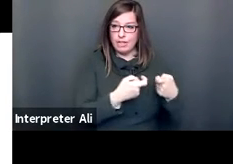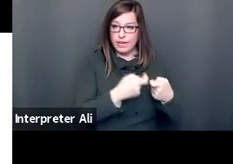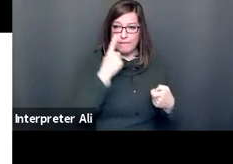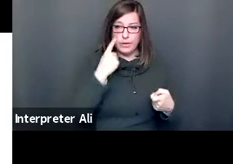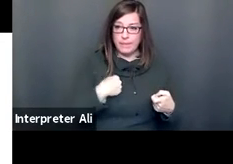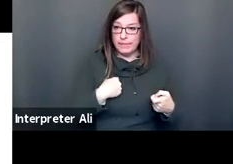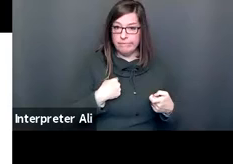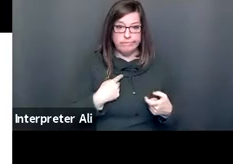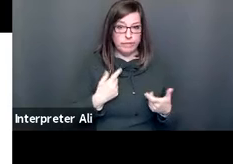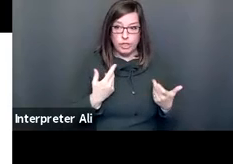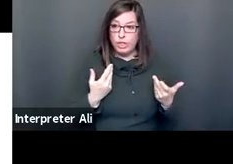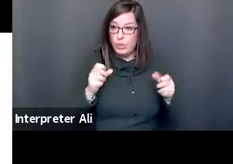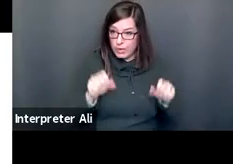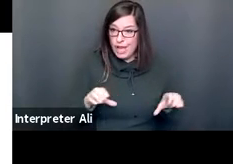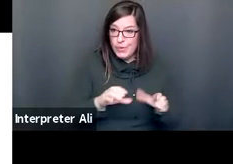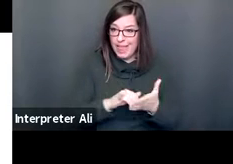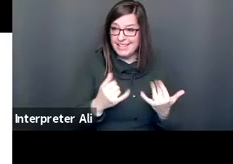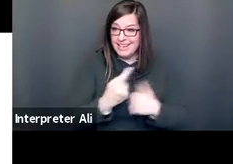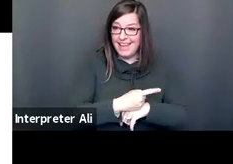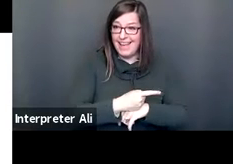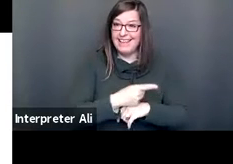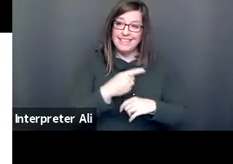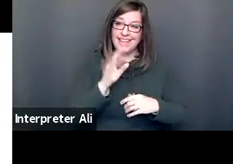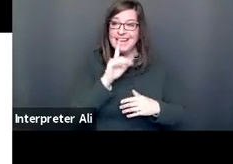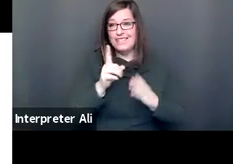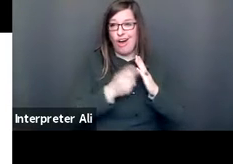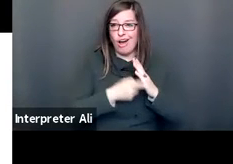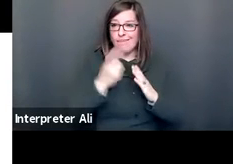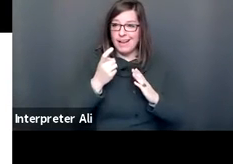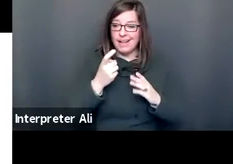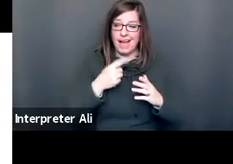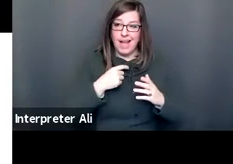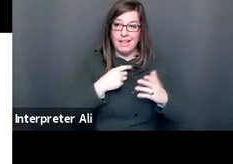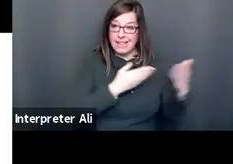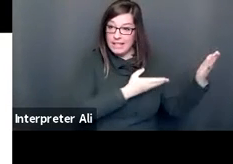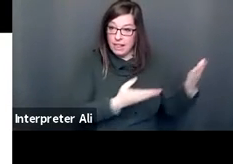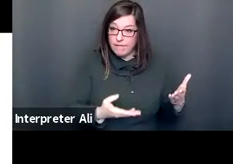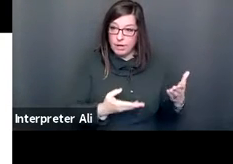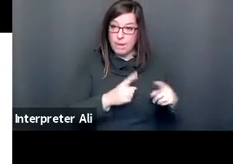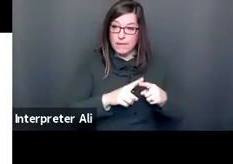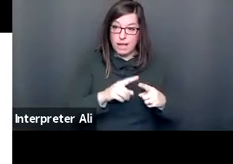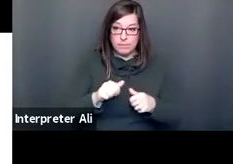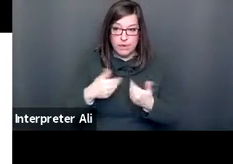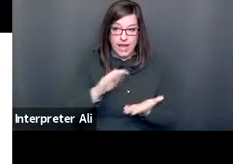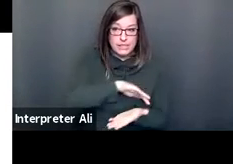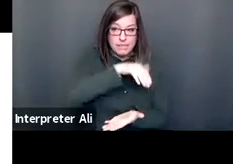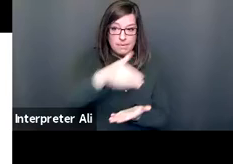that today. That's kind of the default. And you can do that if there's a CCA program. You